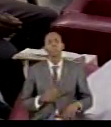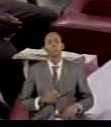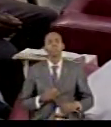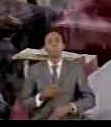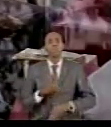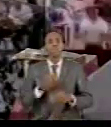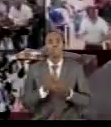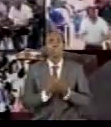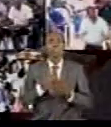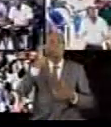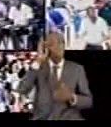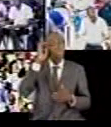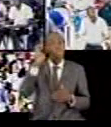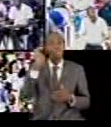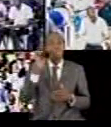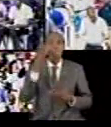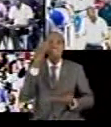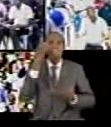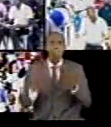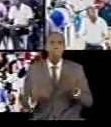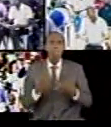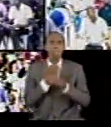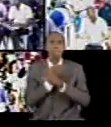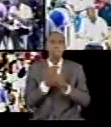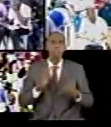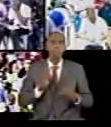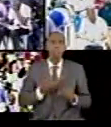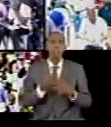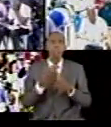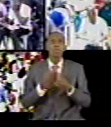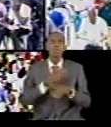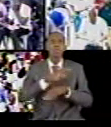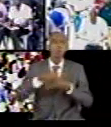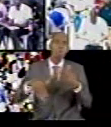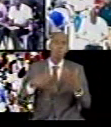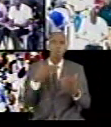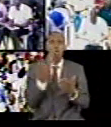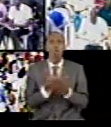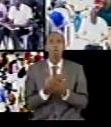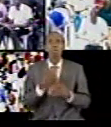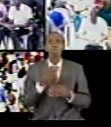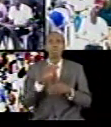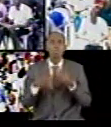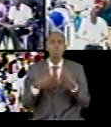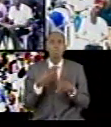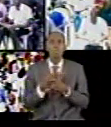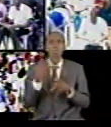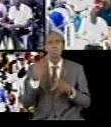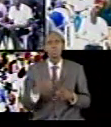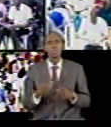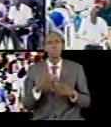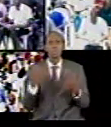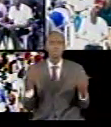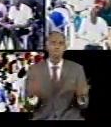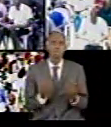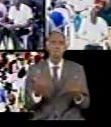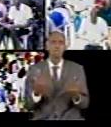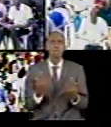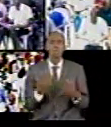he might redeem us from all iniquity, all transgression.